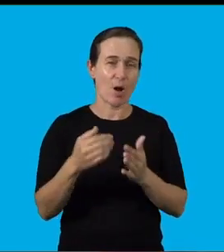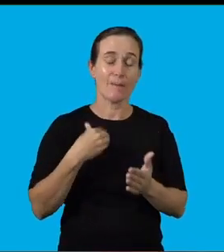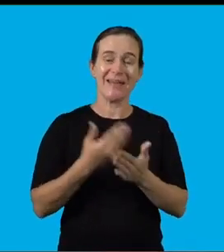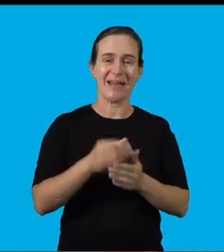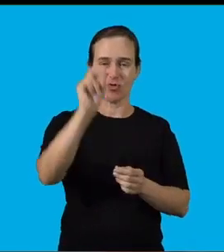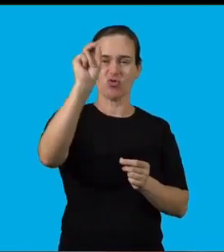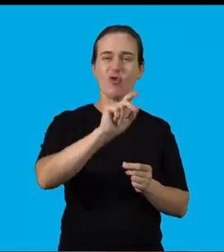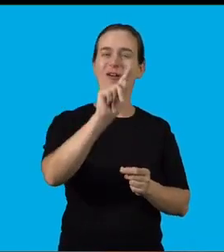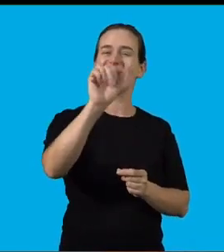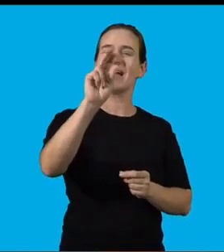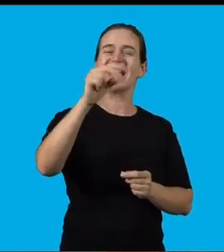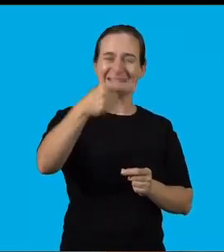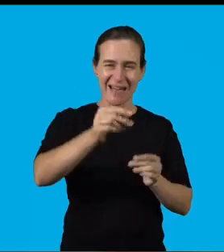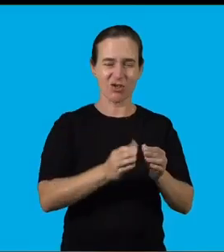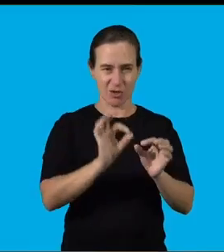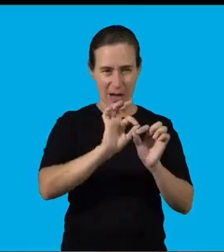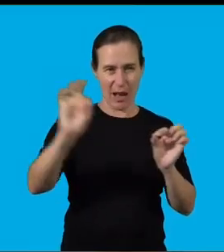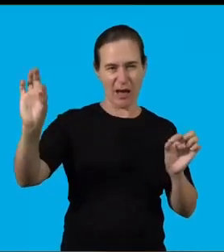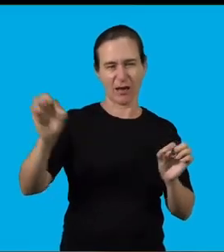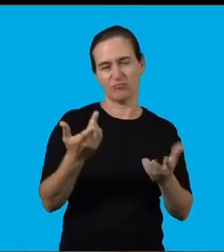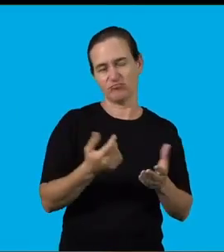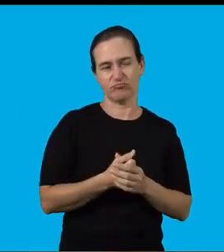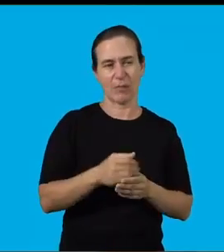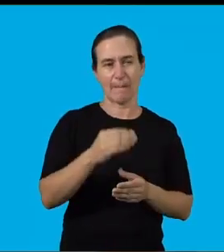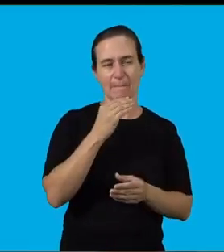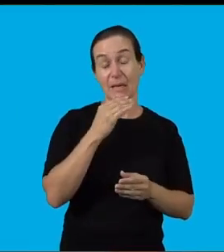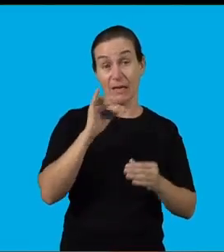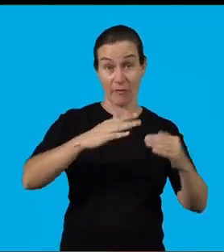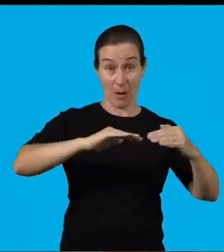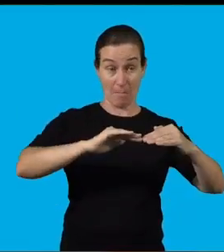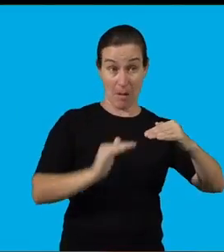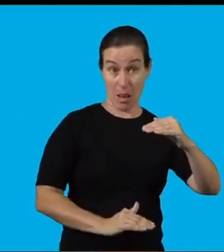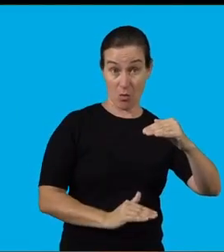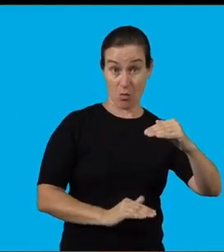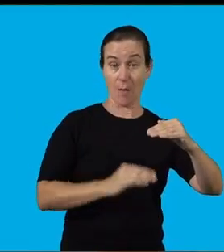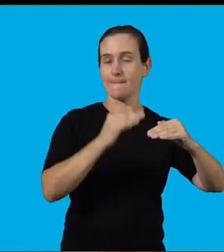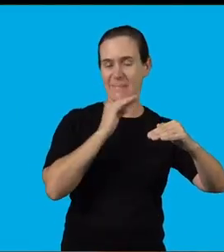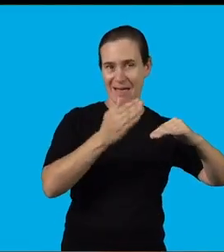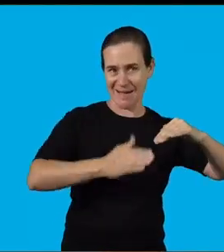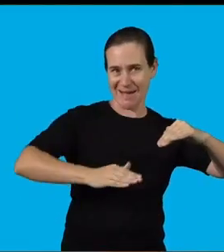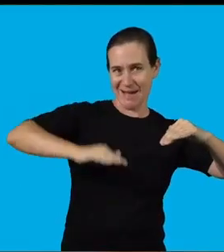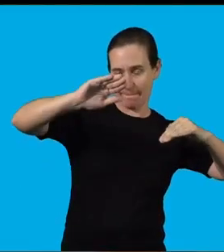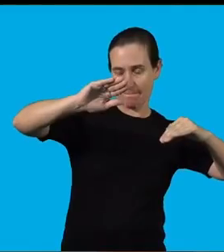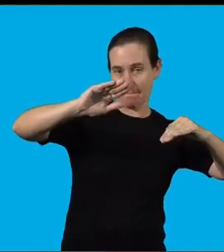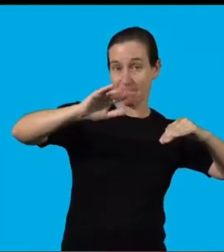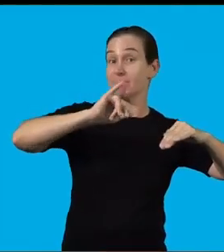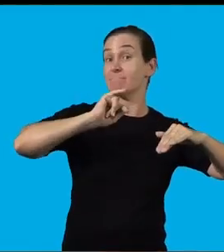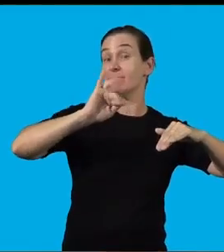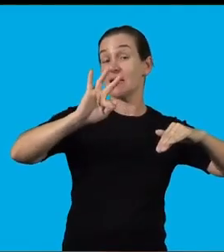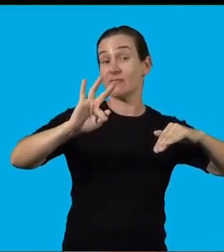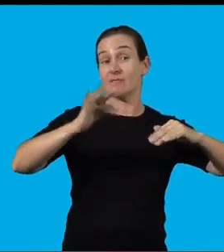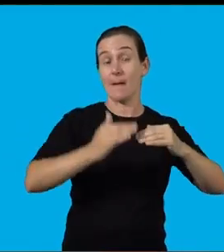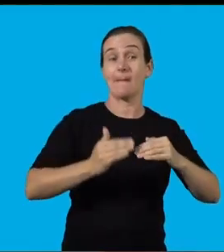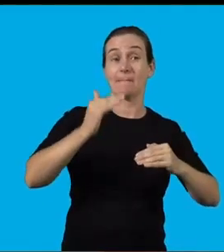draw tangent lines to the graph. If the tangent lines are below the graph, then your graph is concave up. If the tangent lines